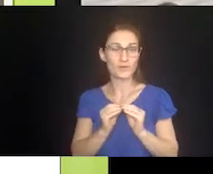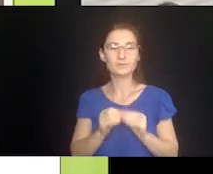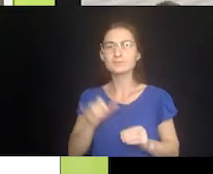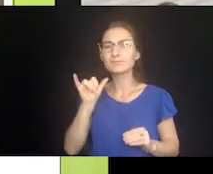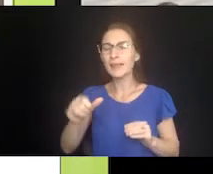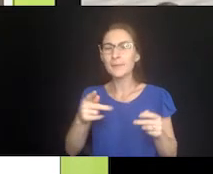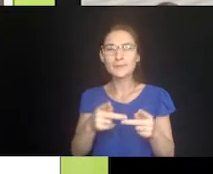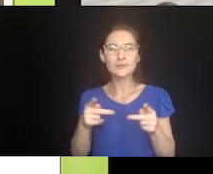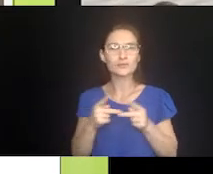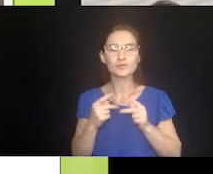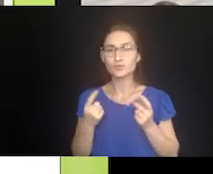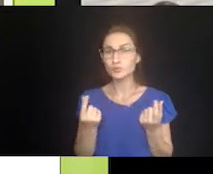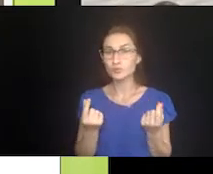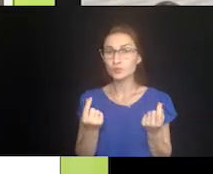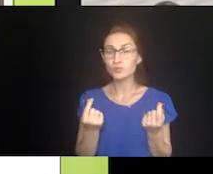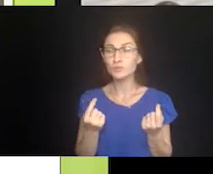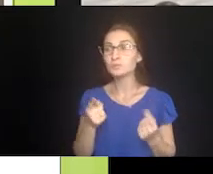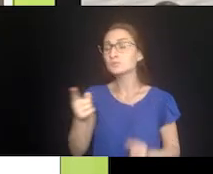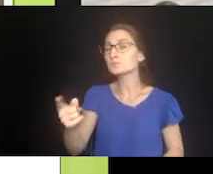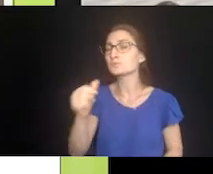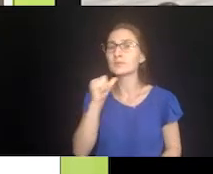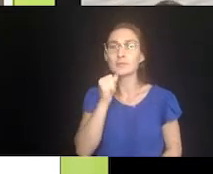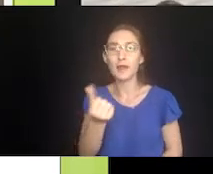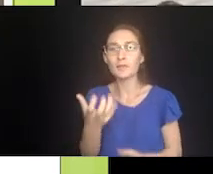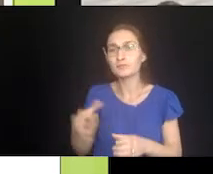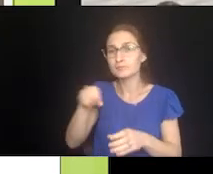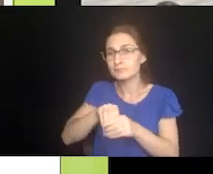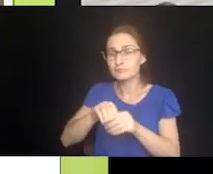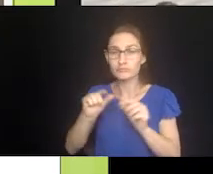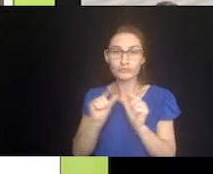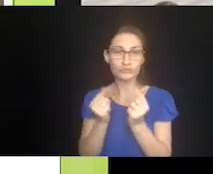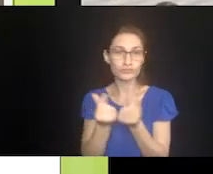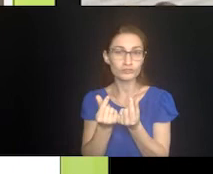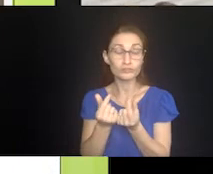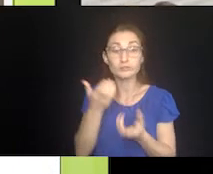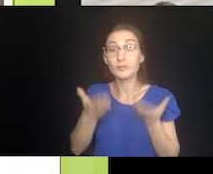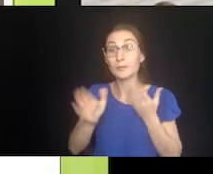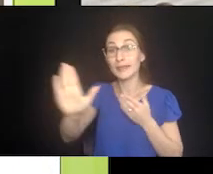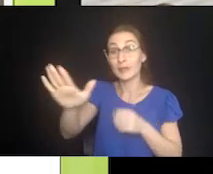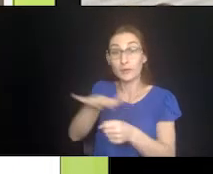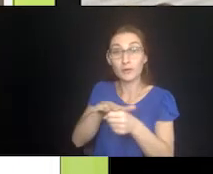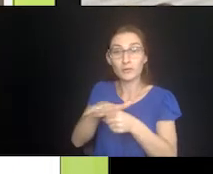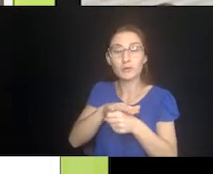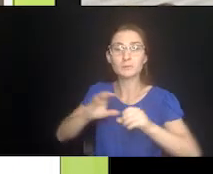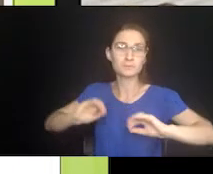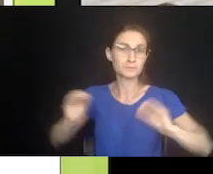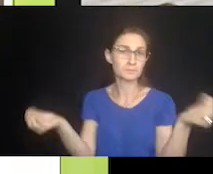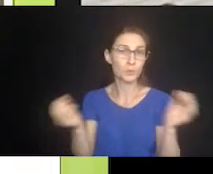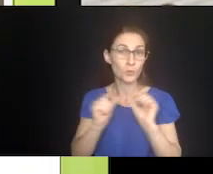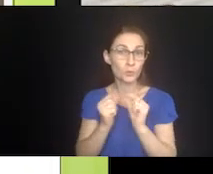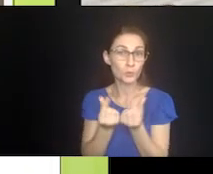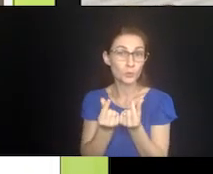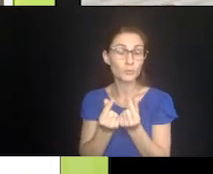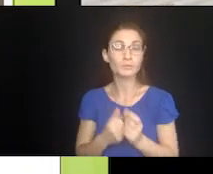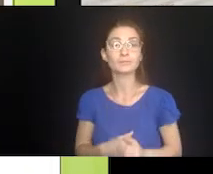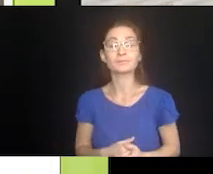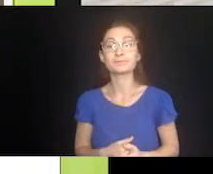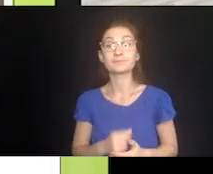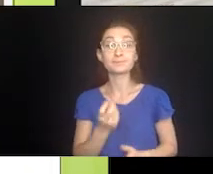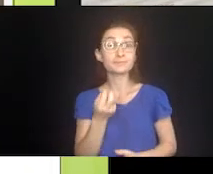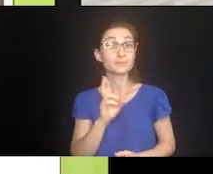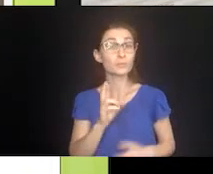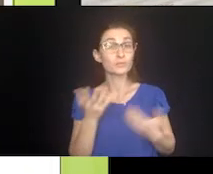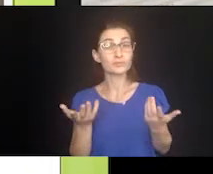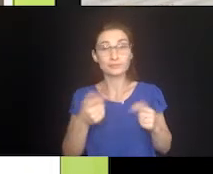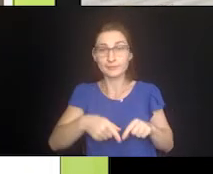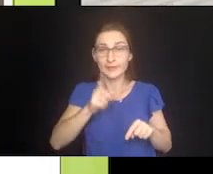in more. And at-large board members are people that don't belong to a group. Maybe there's not a group in their area,